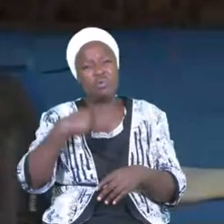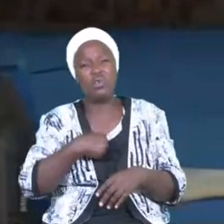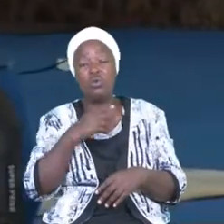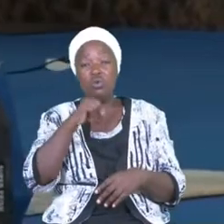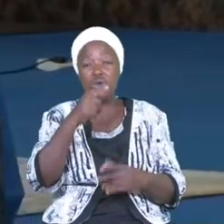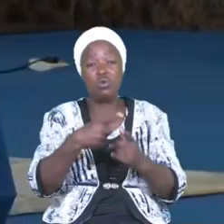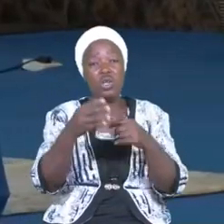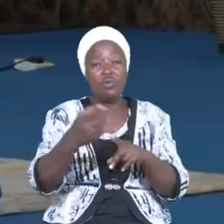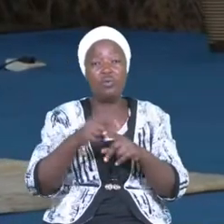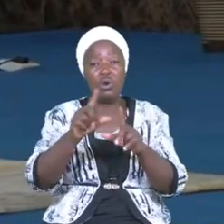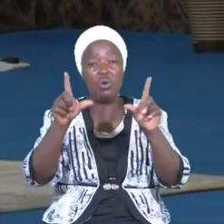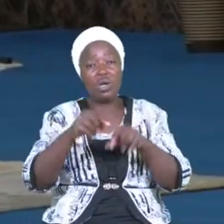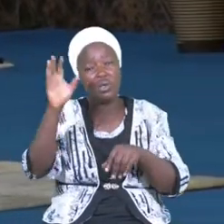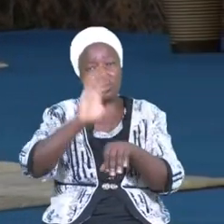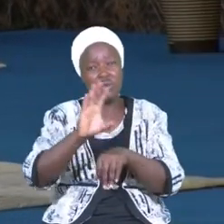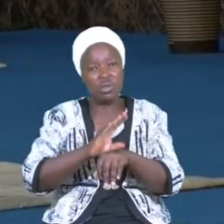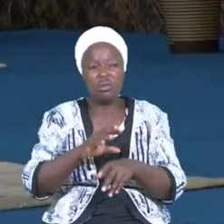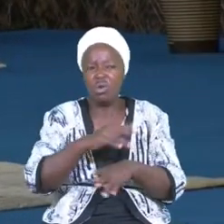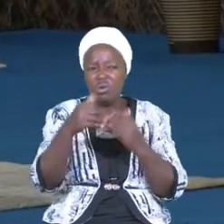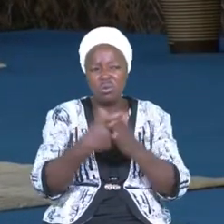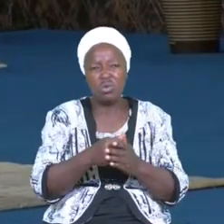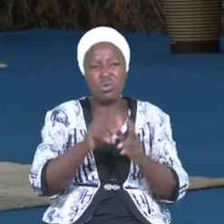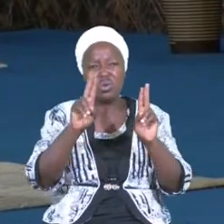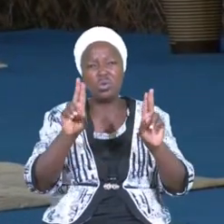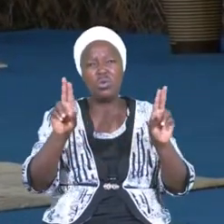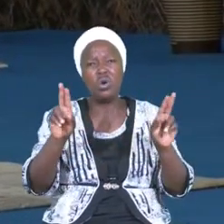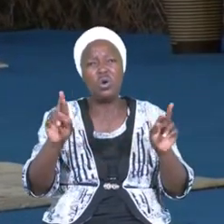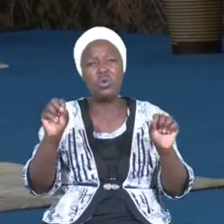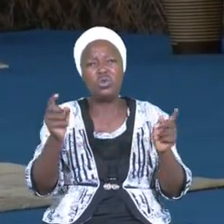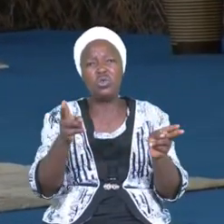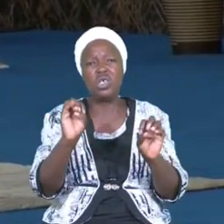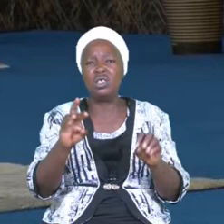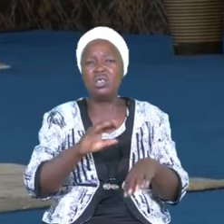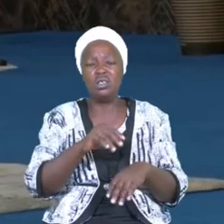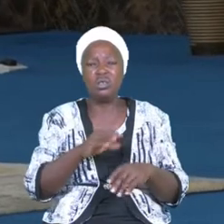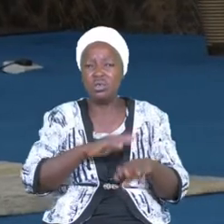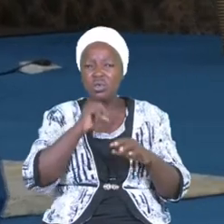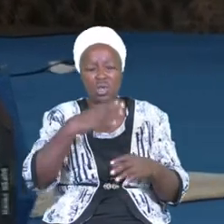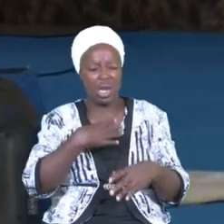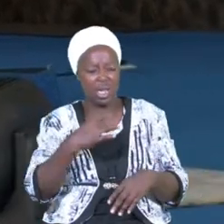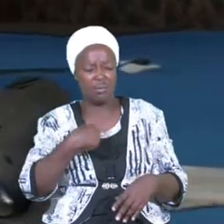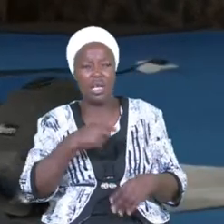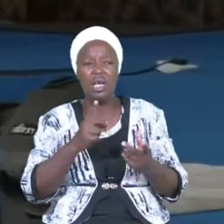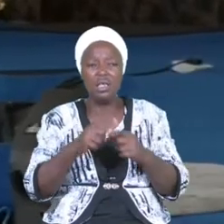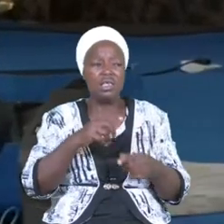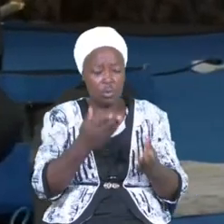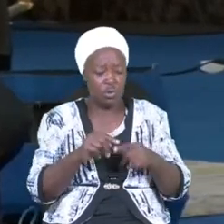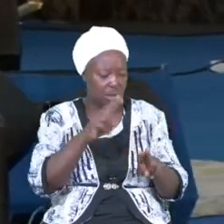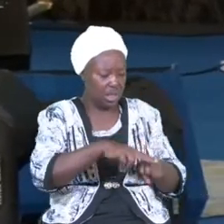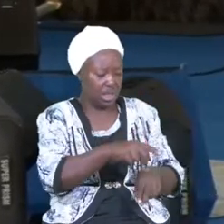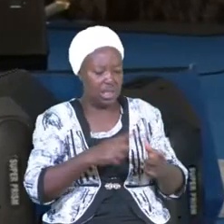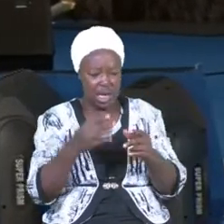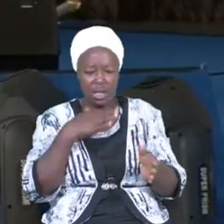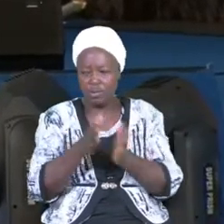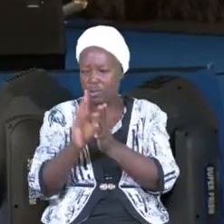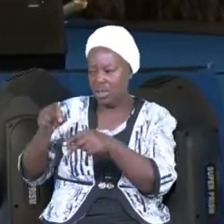church. Those ushers don't like me. I want to sit here. They say, go and sit over there. You're not running away from the work